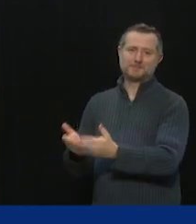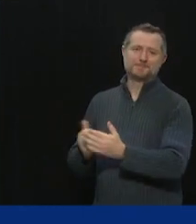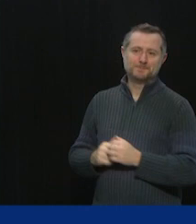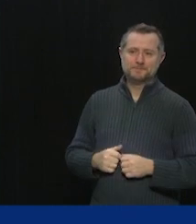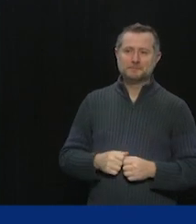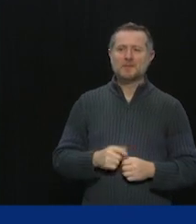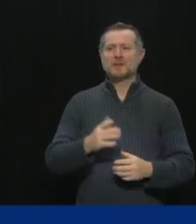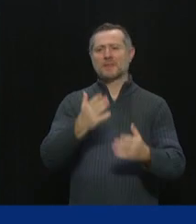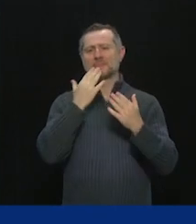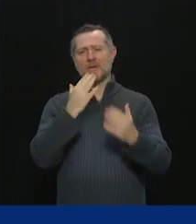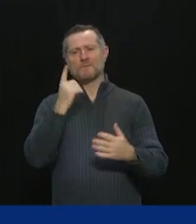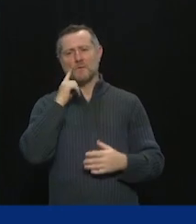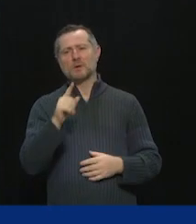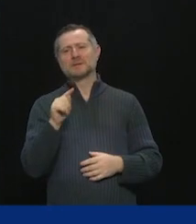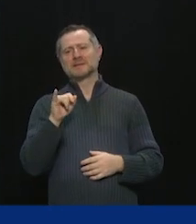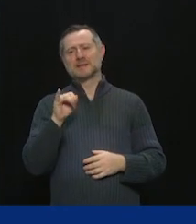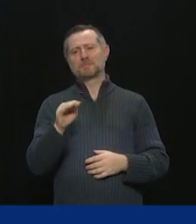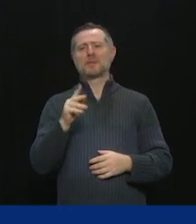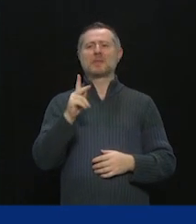legislation.